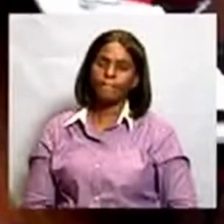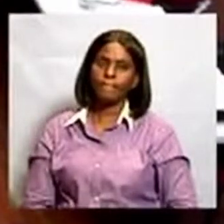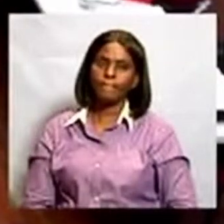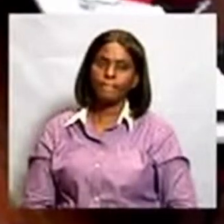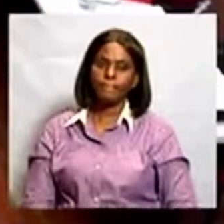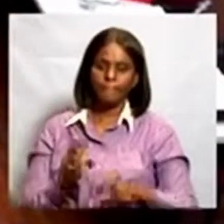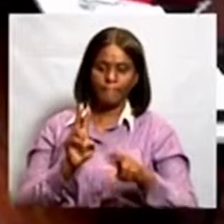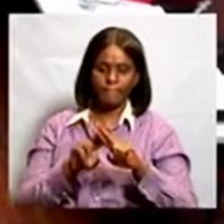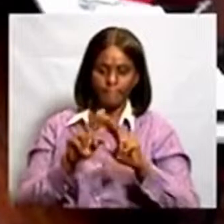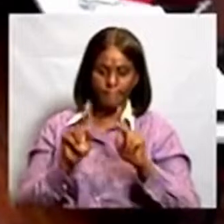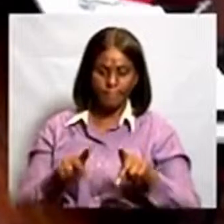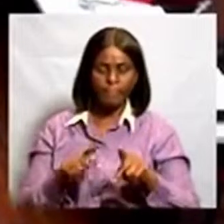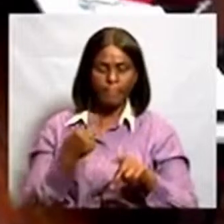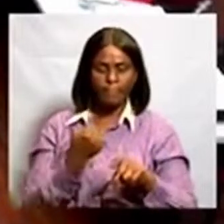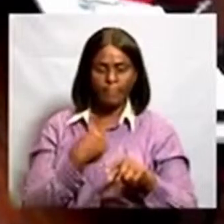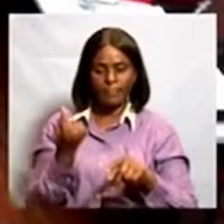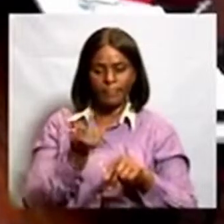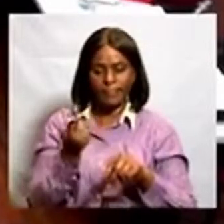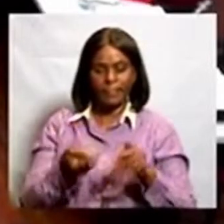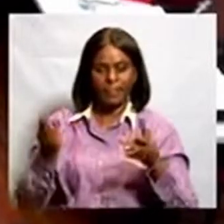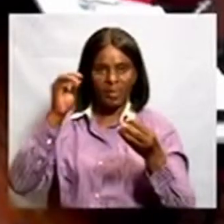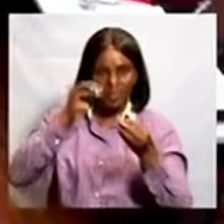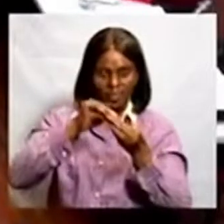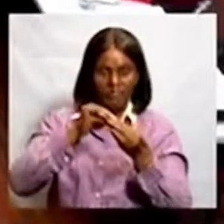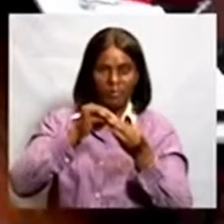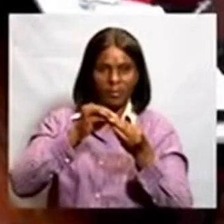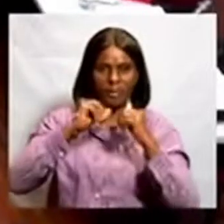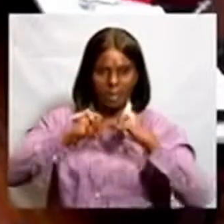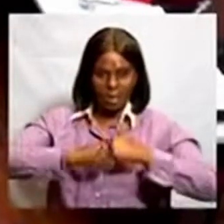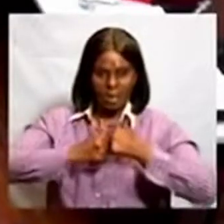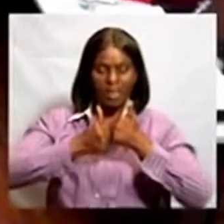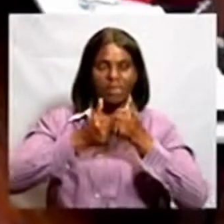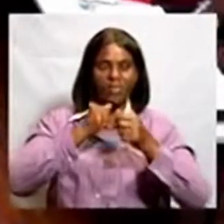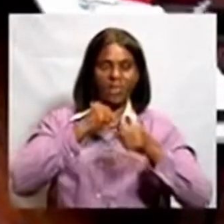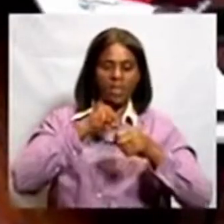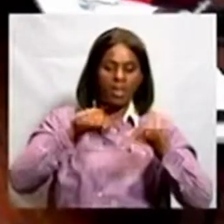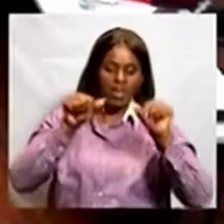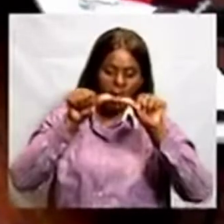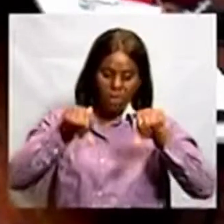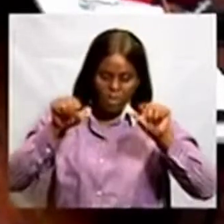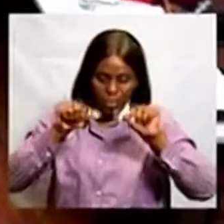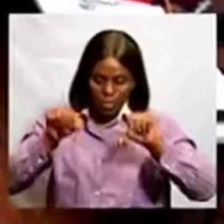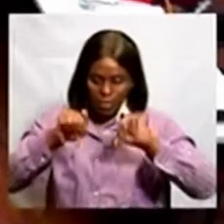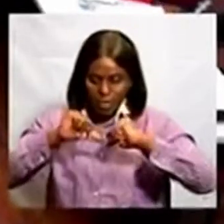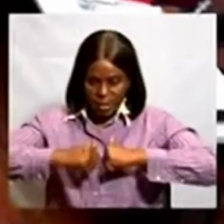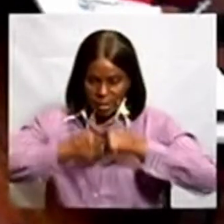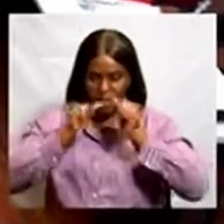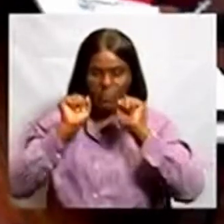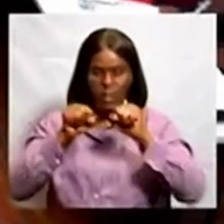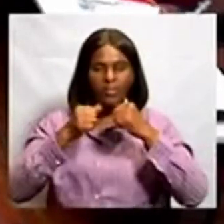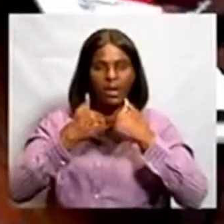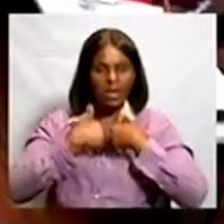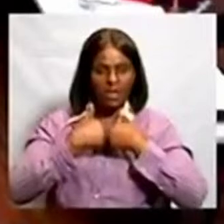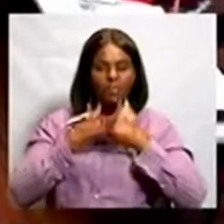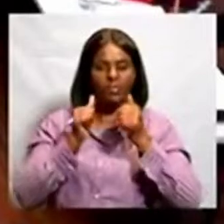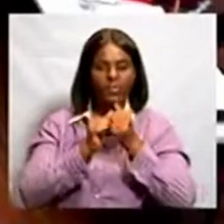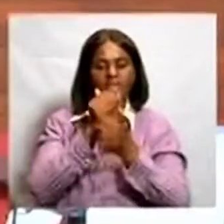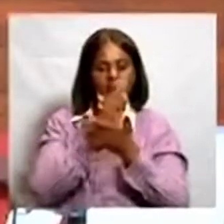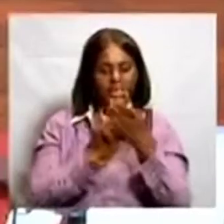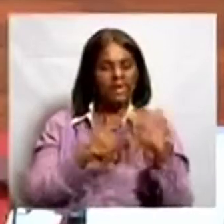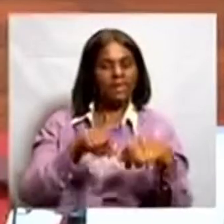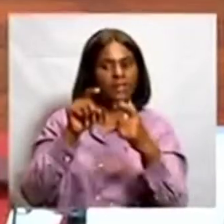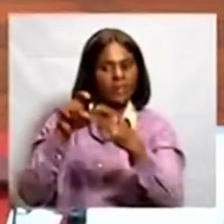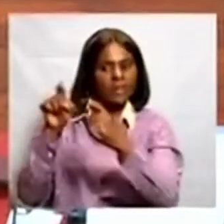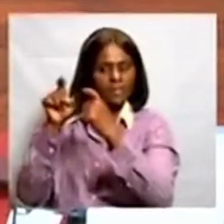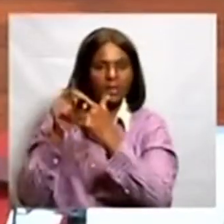Chair, I just want to add that when we are doing the compliance audits, we are able to come across some of these challenges